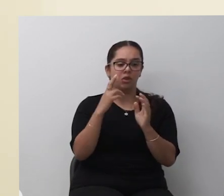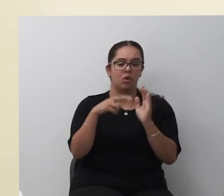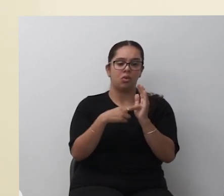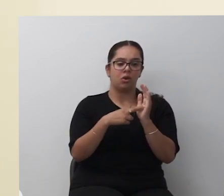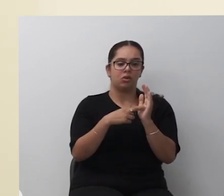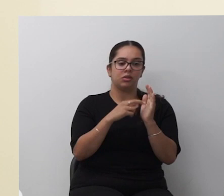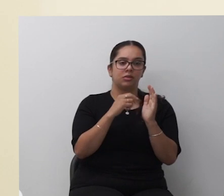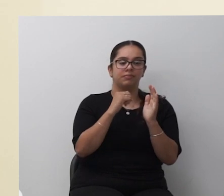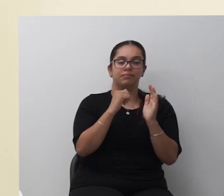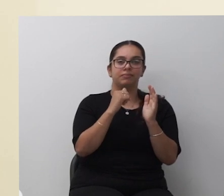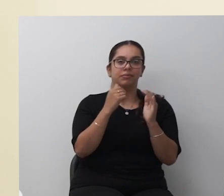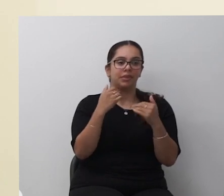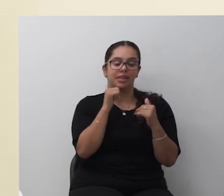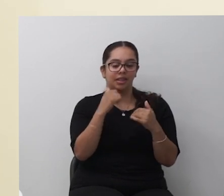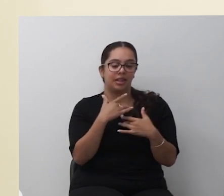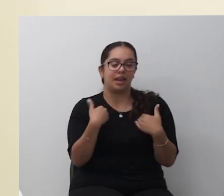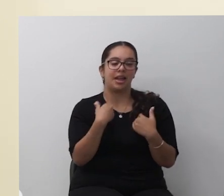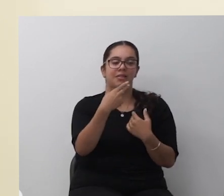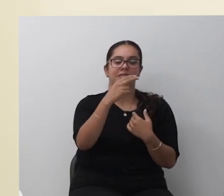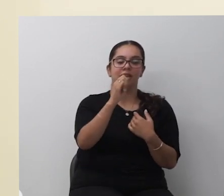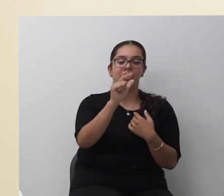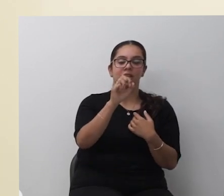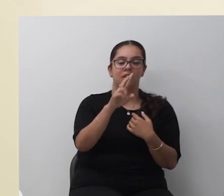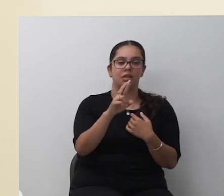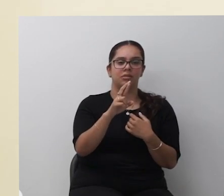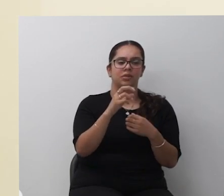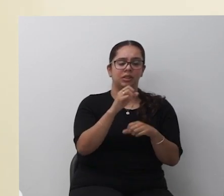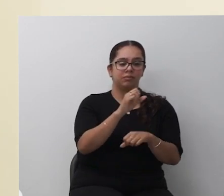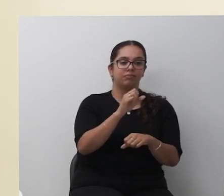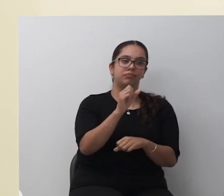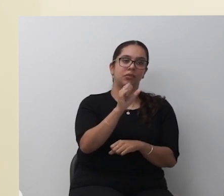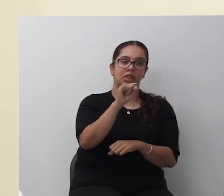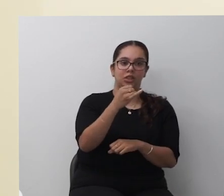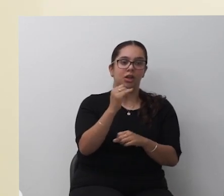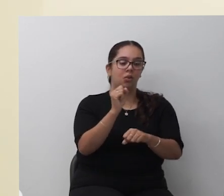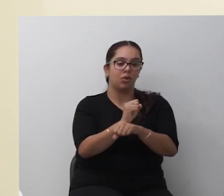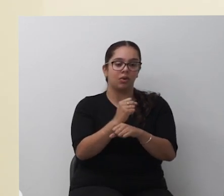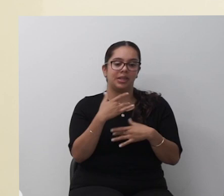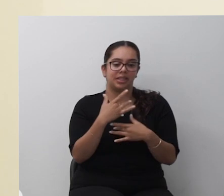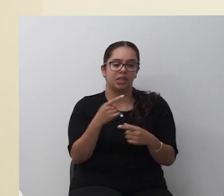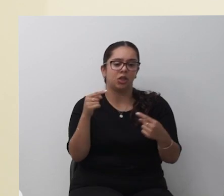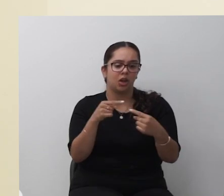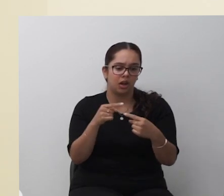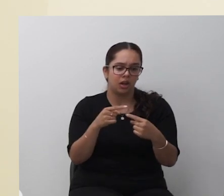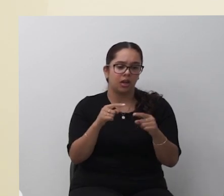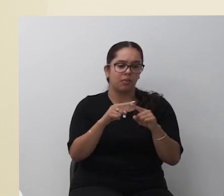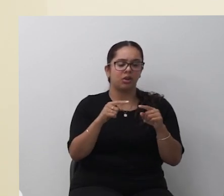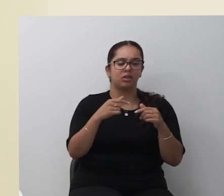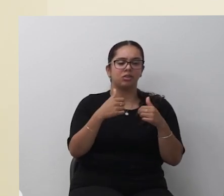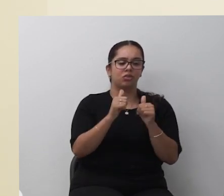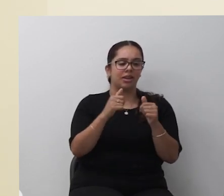is the role of a healer. And I always think in social justice work where we're actually tending to harm, we're trying to repair a